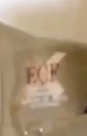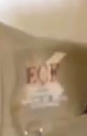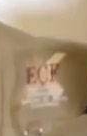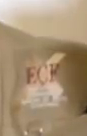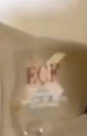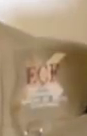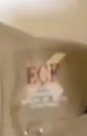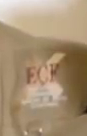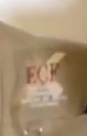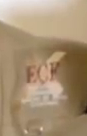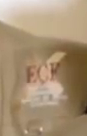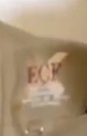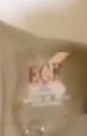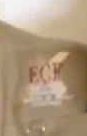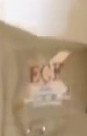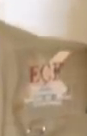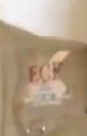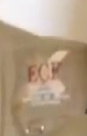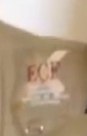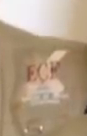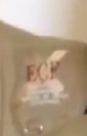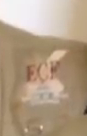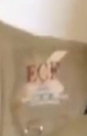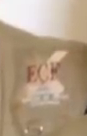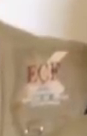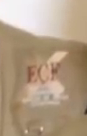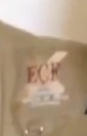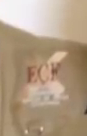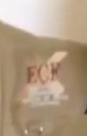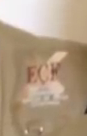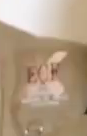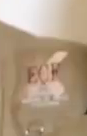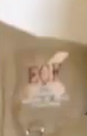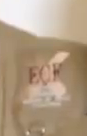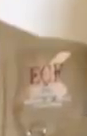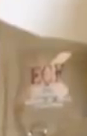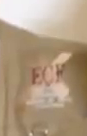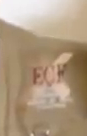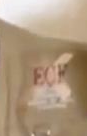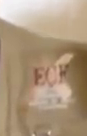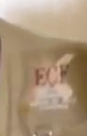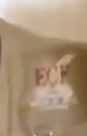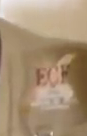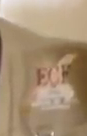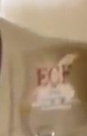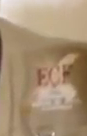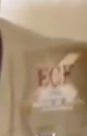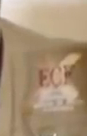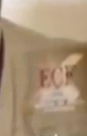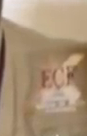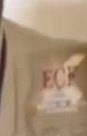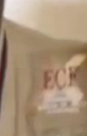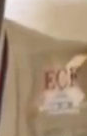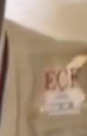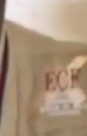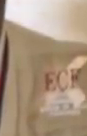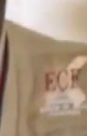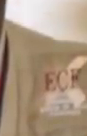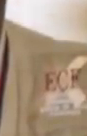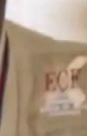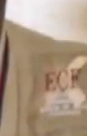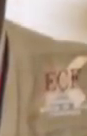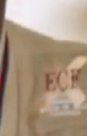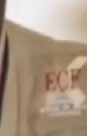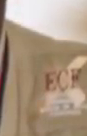in Tanzania, Your Excellency, where you put your tick, the tick must lie inside the box. If you place your